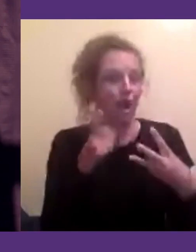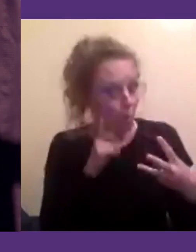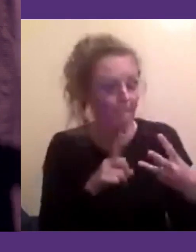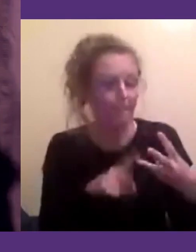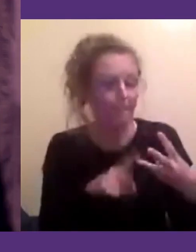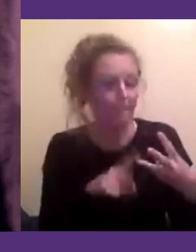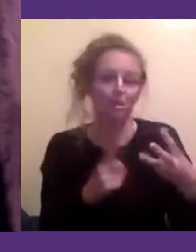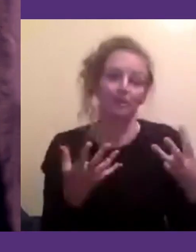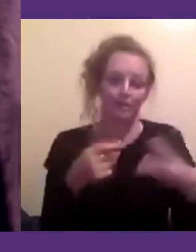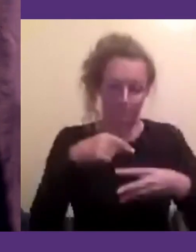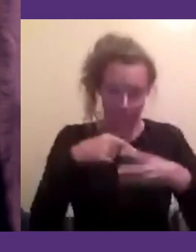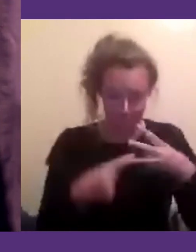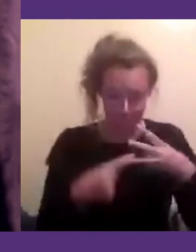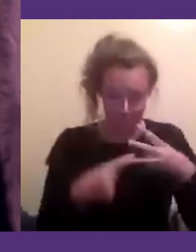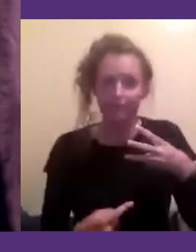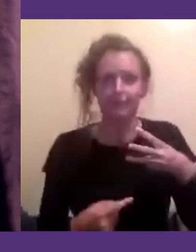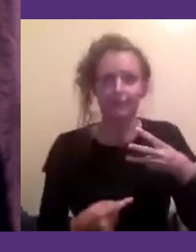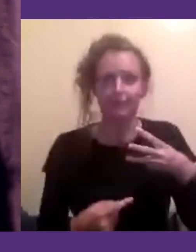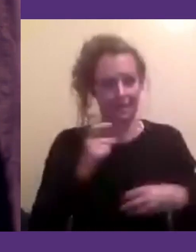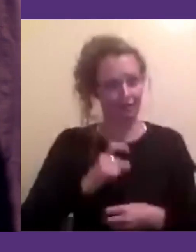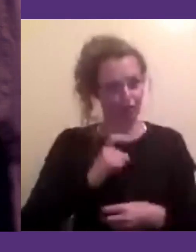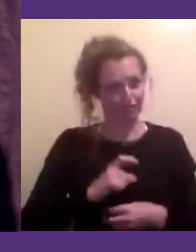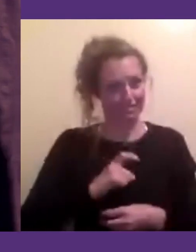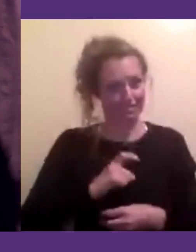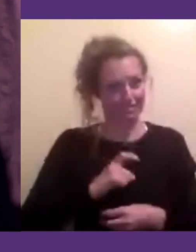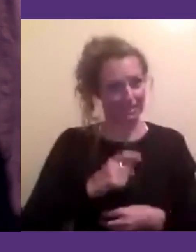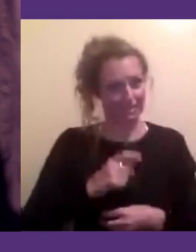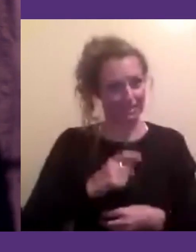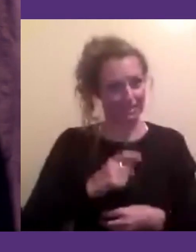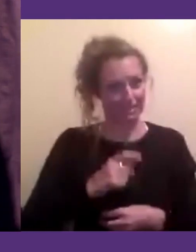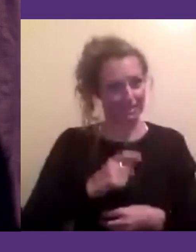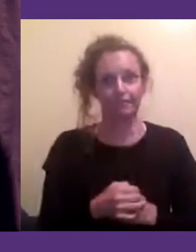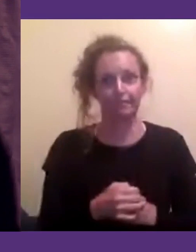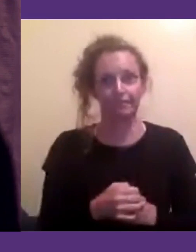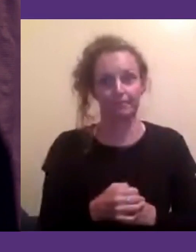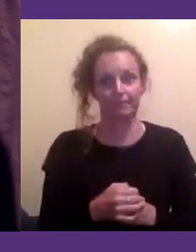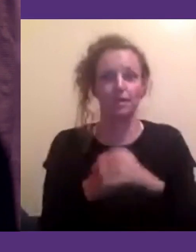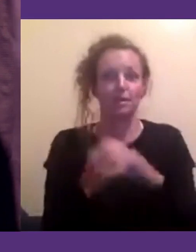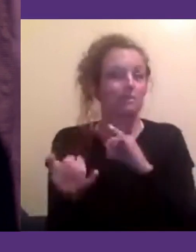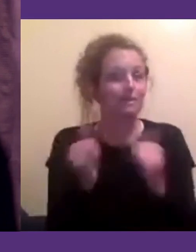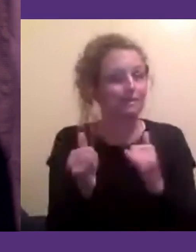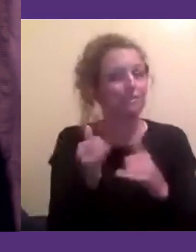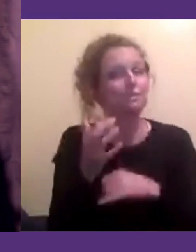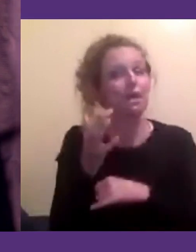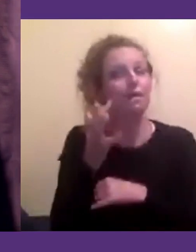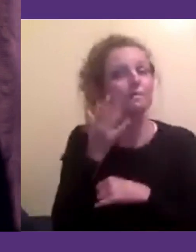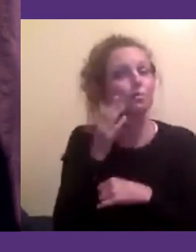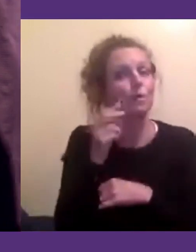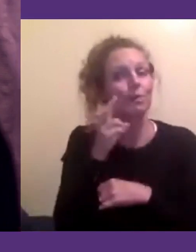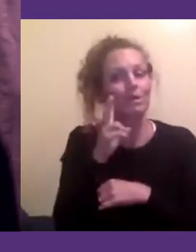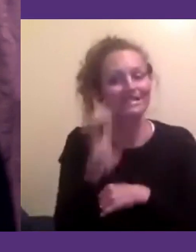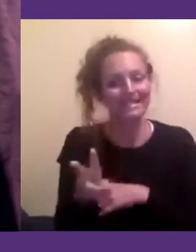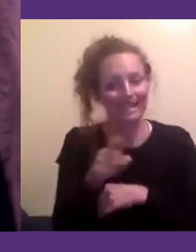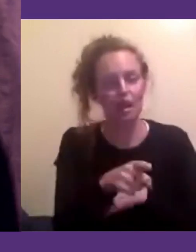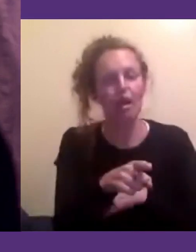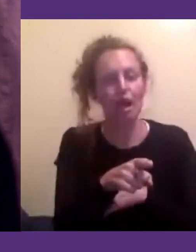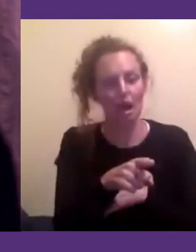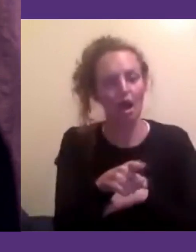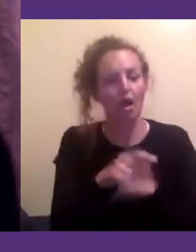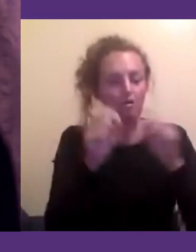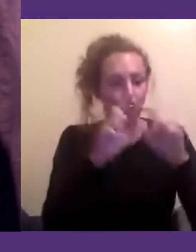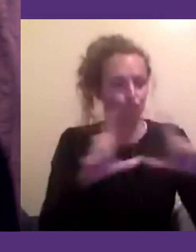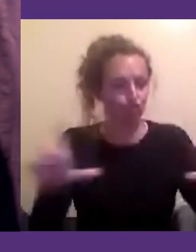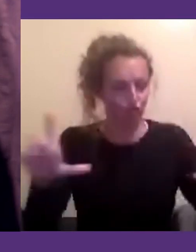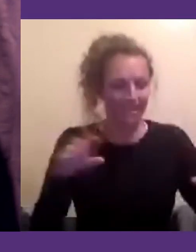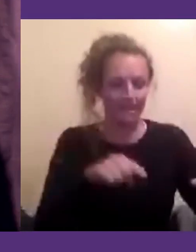people talking about disability. We need much more incidental representation. We have to stop